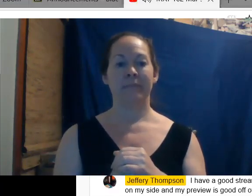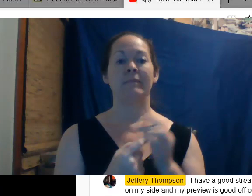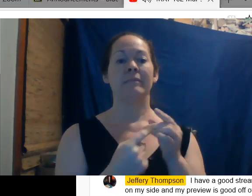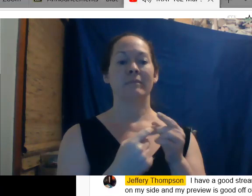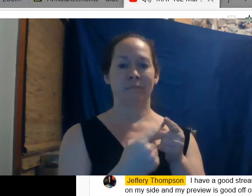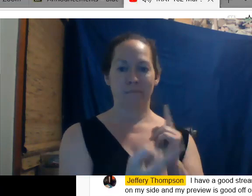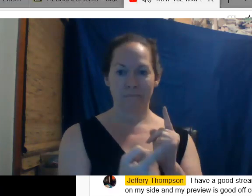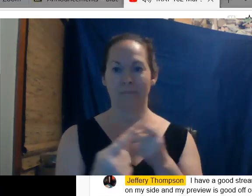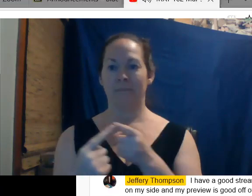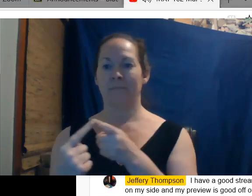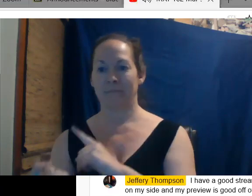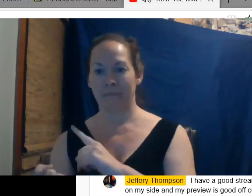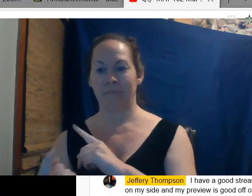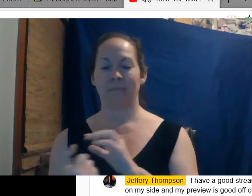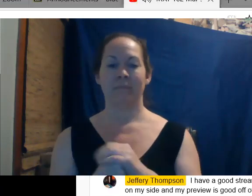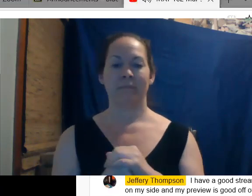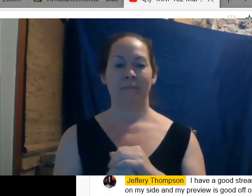And so I'll change my signs.